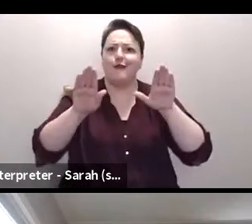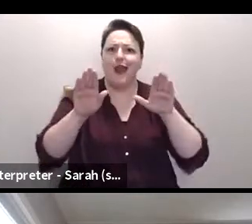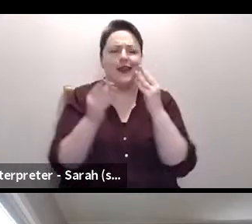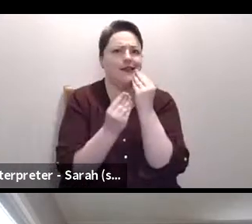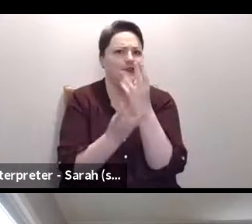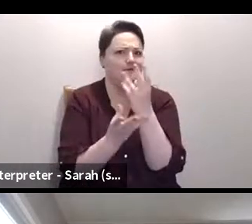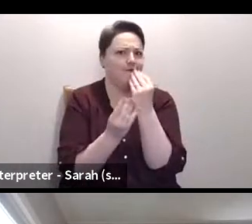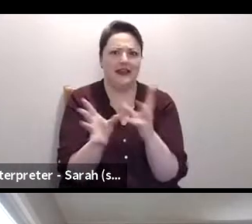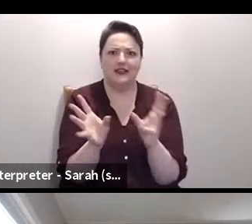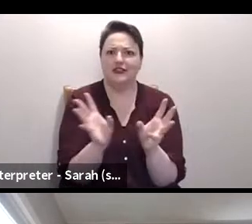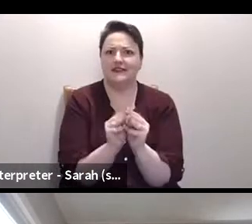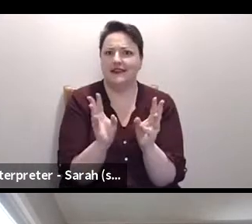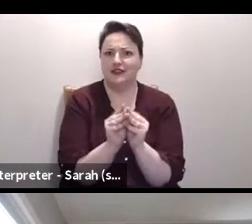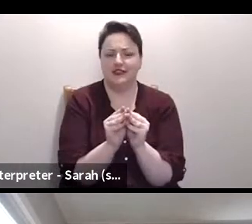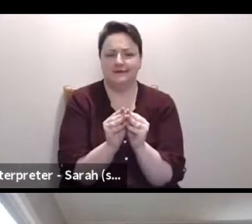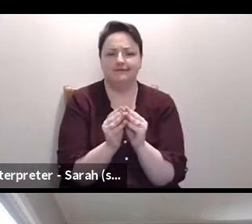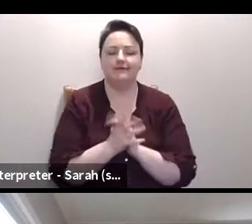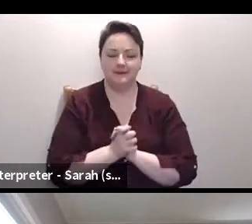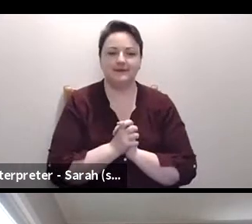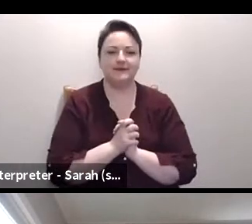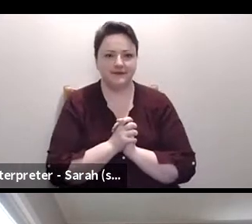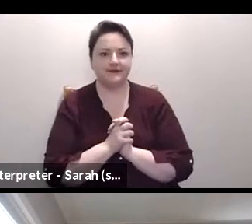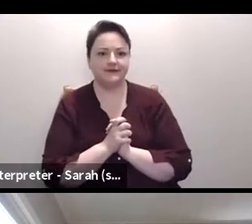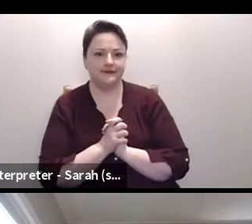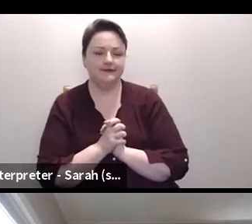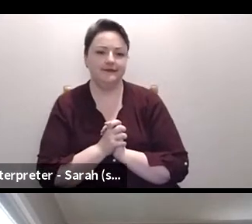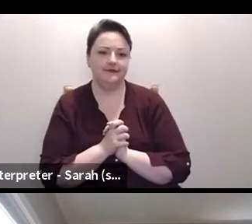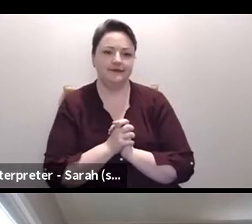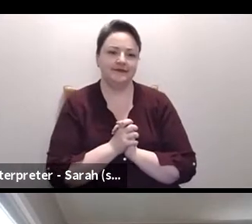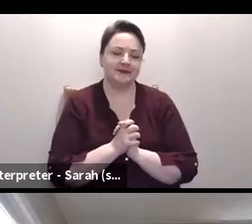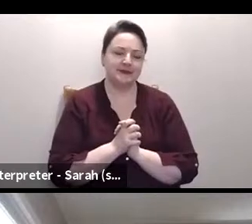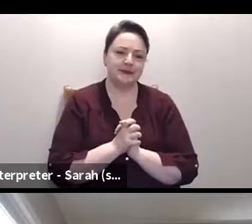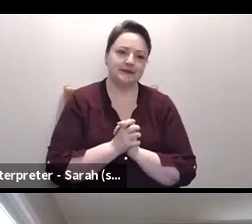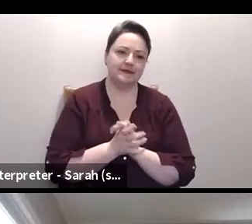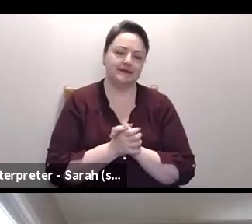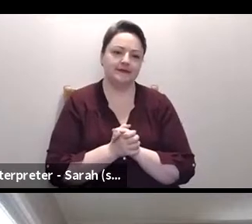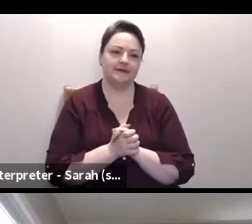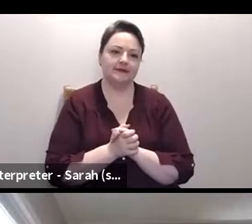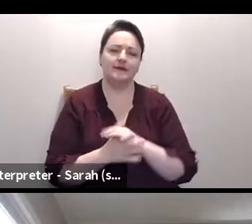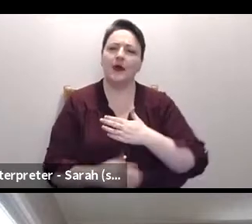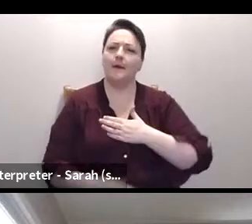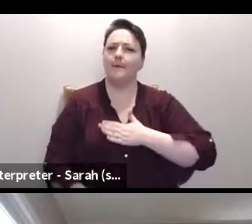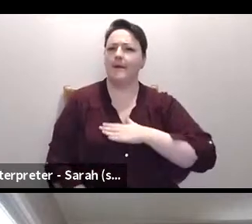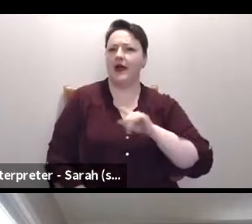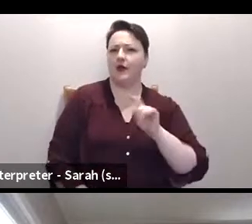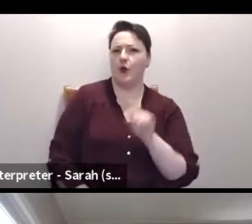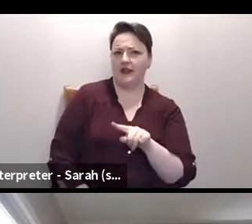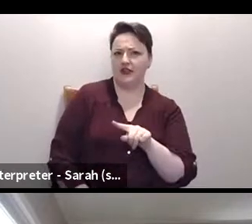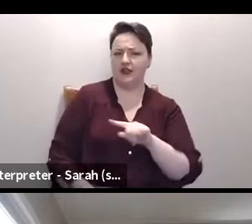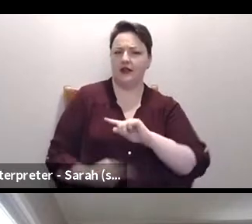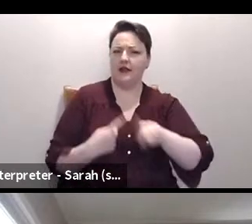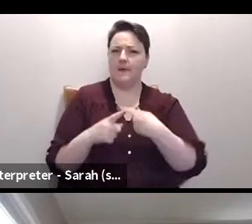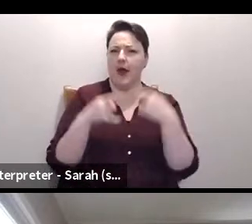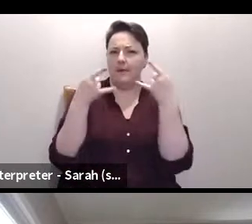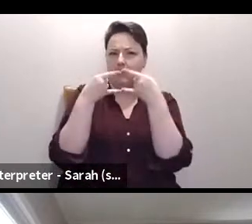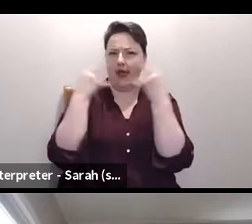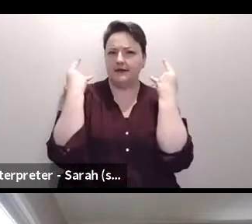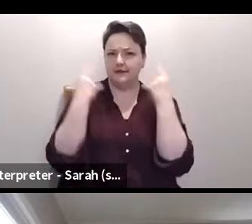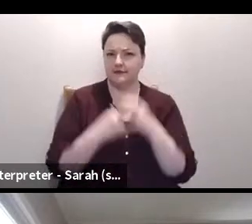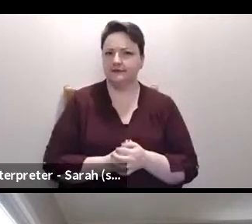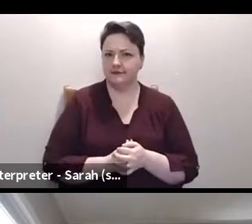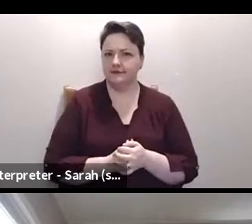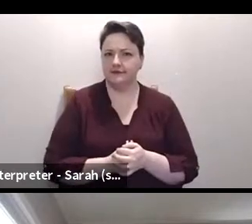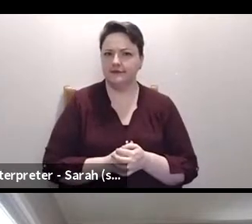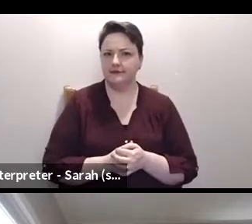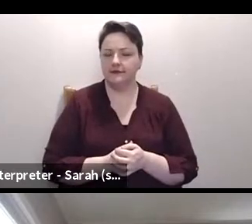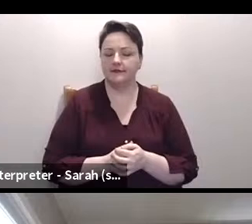information session. So my question is about masks.